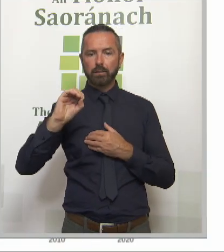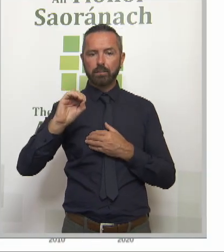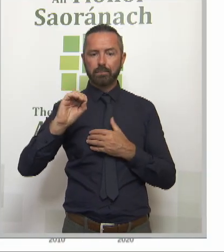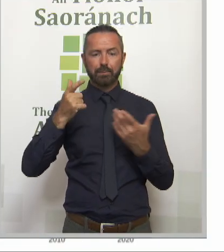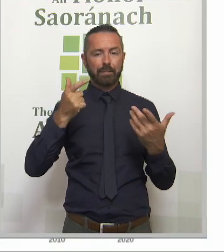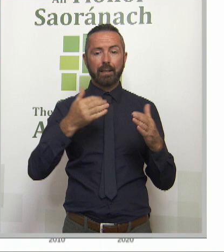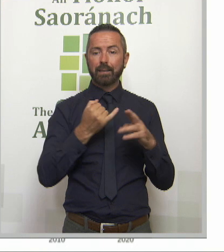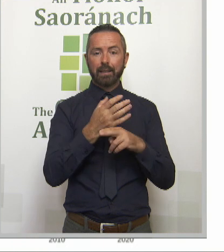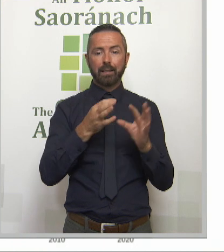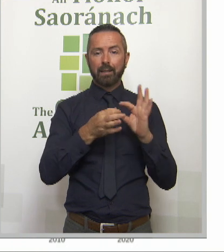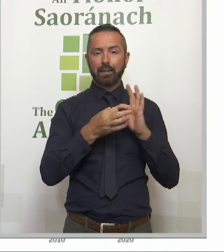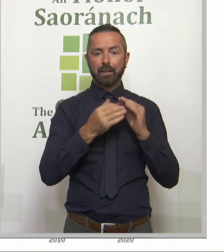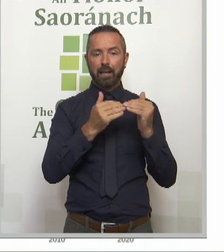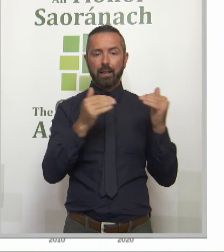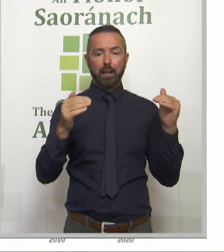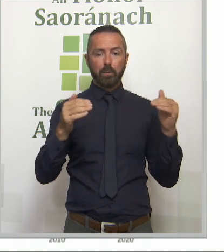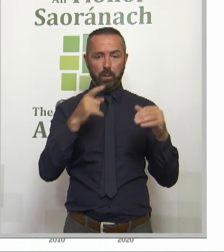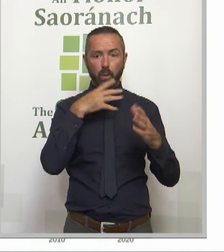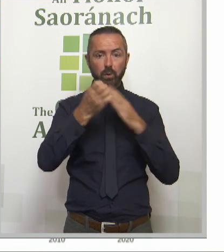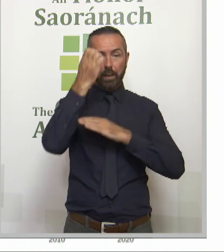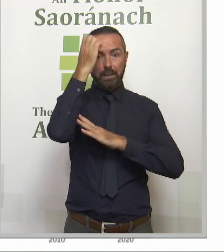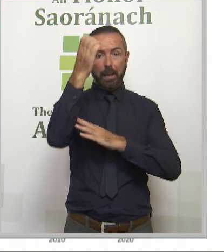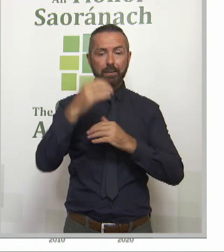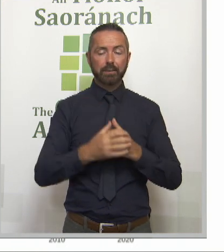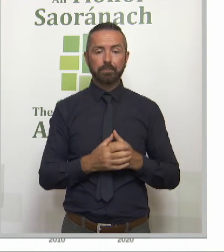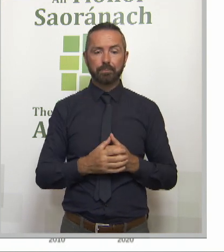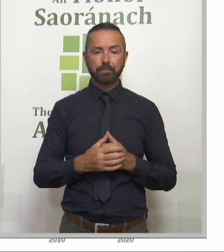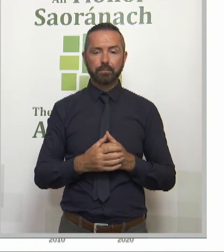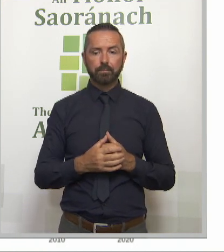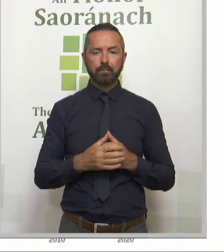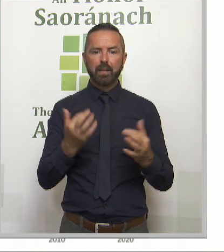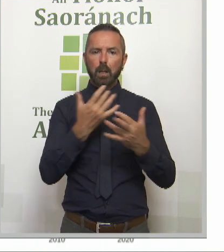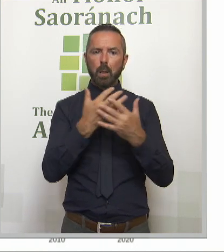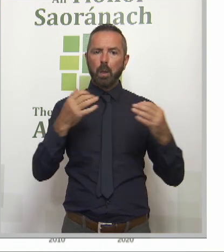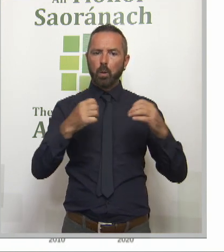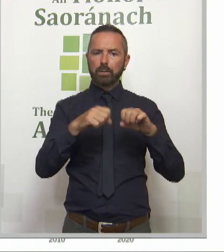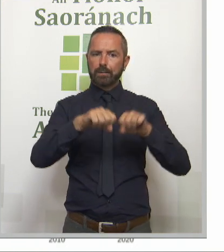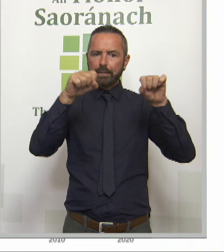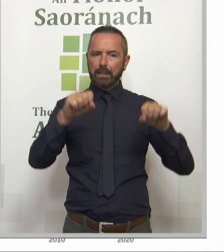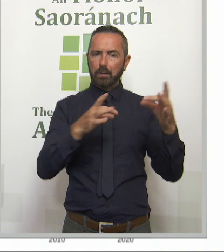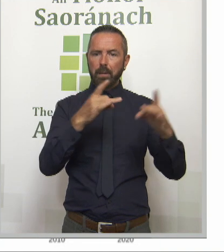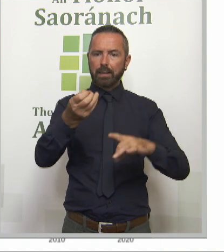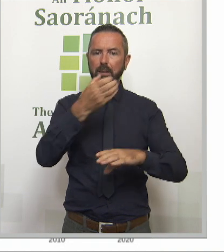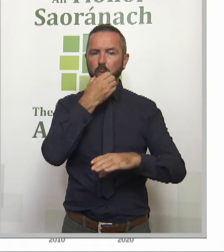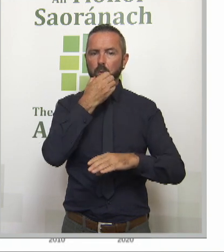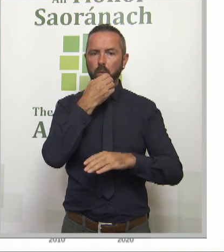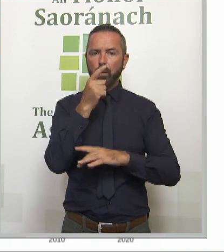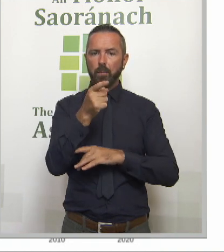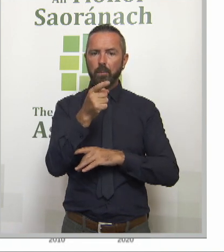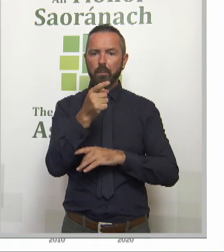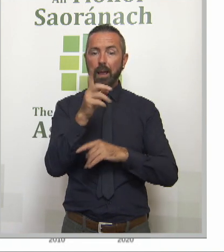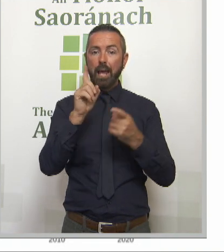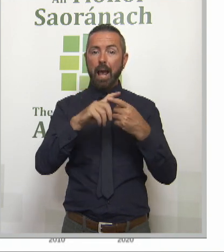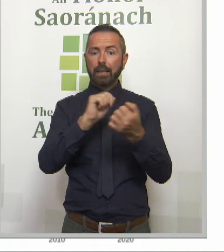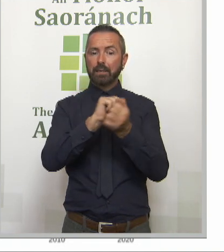increase of about a degree centigrade. And there are many mechanisms by which this warming then is changing the